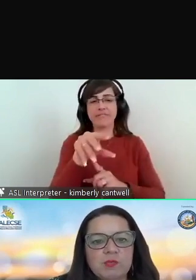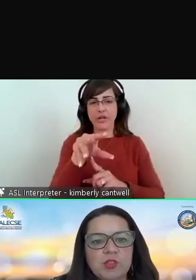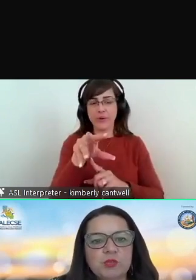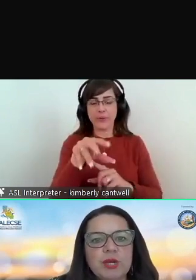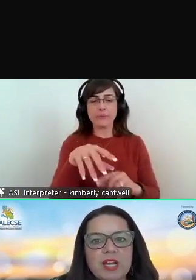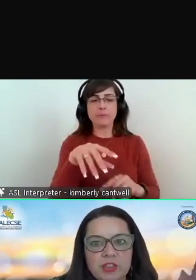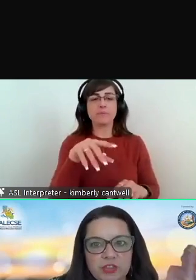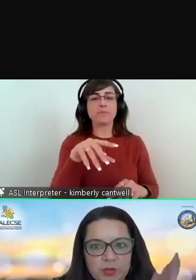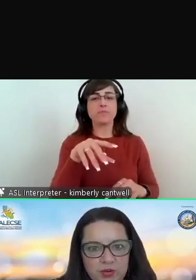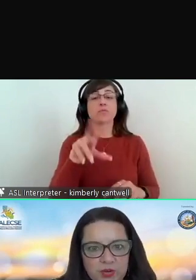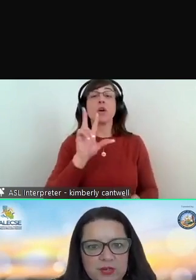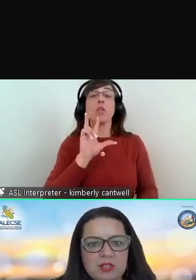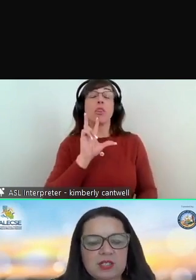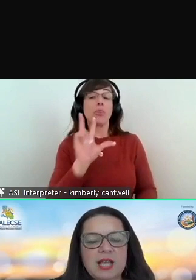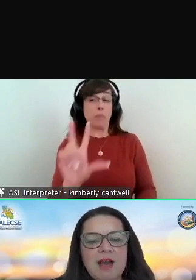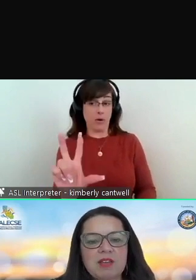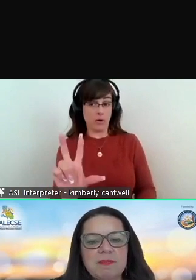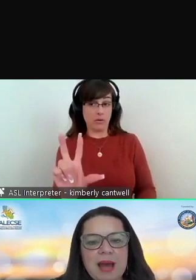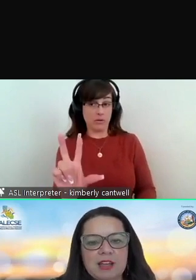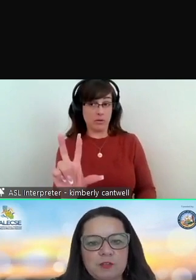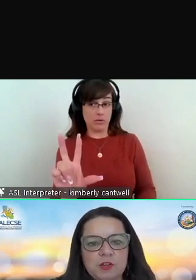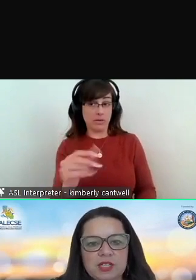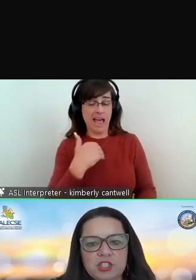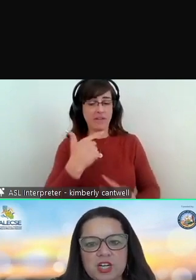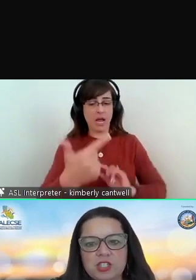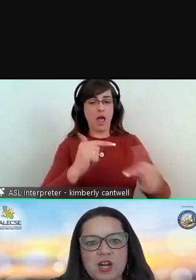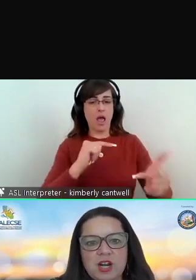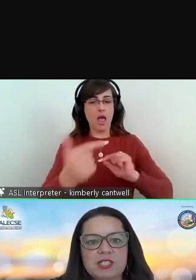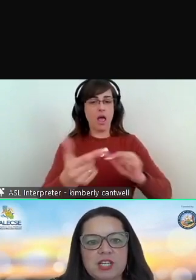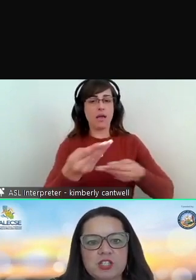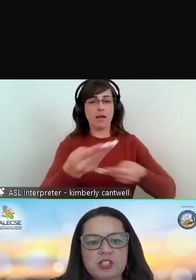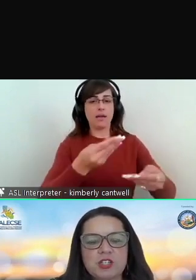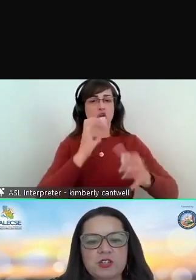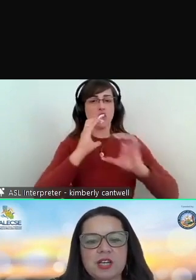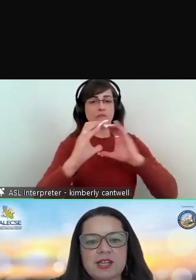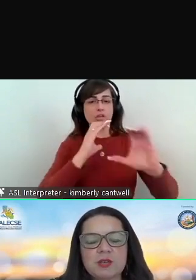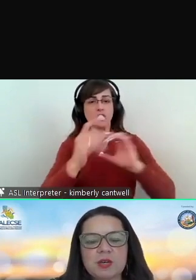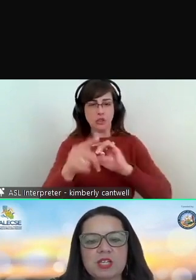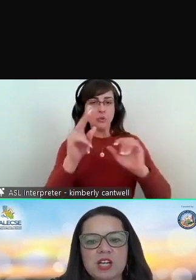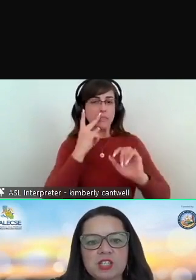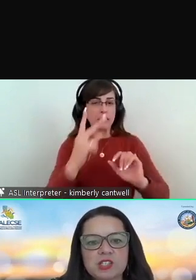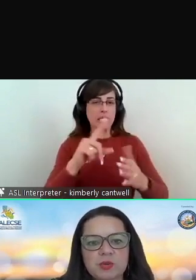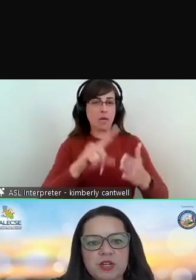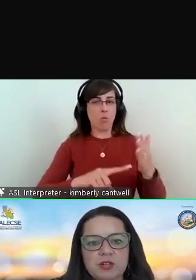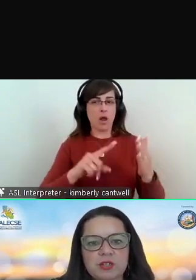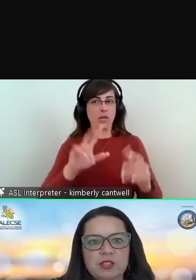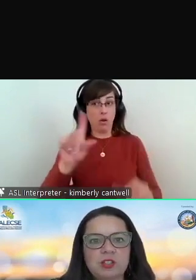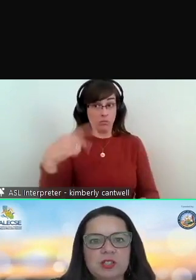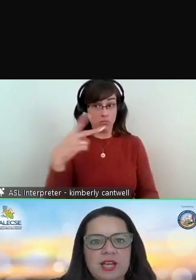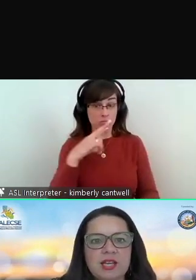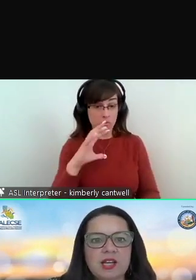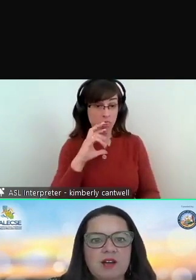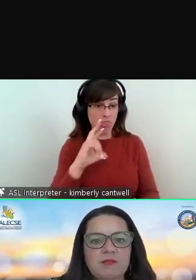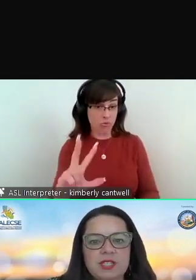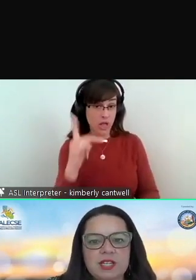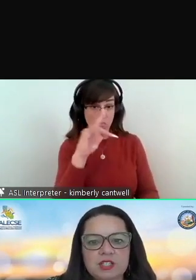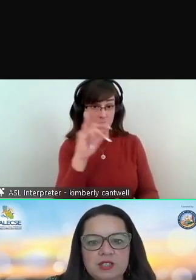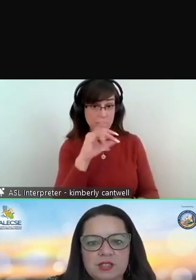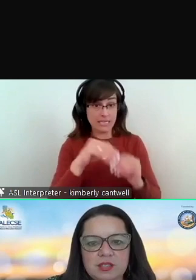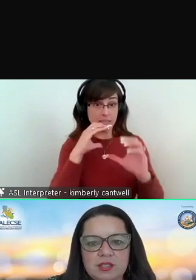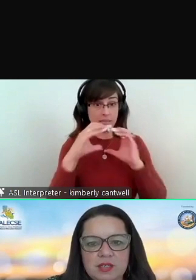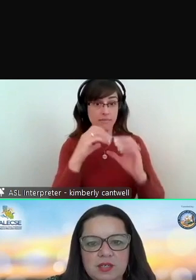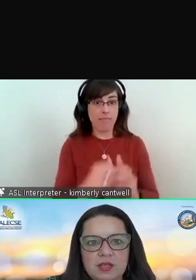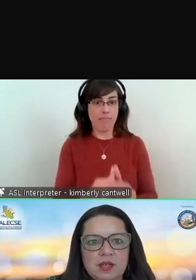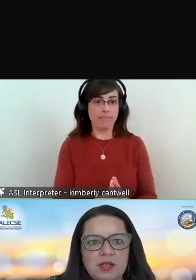a 3-year-old having a back and forth exchange in conversation. So you can kind of see what a just 3-year-old looks like in